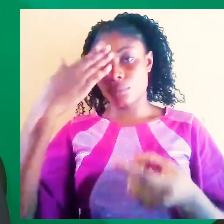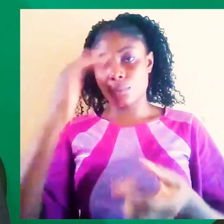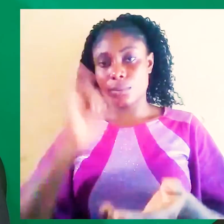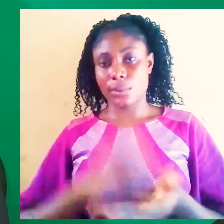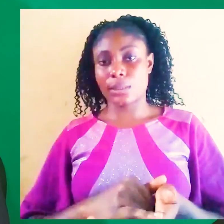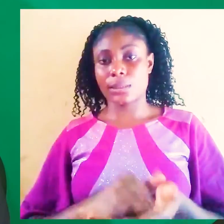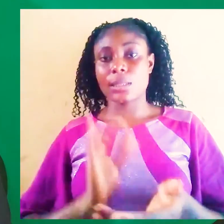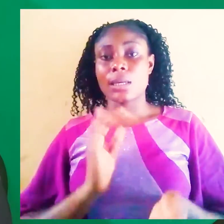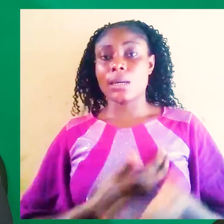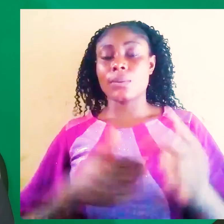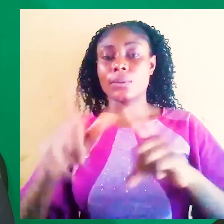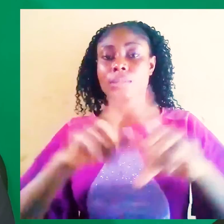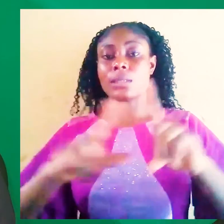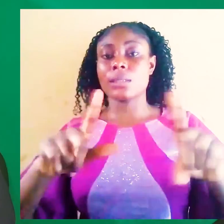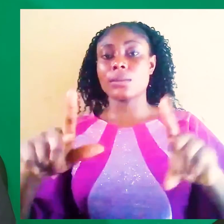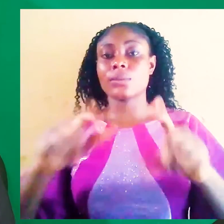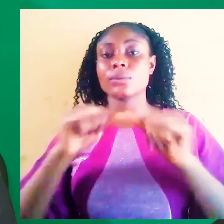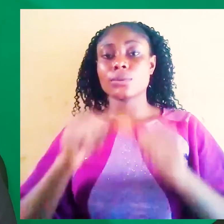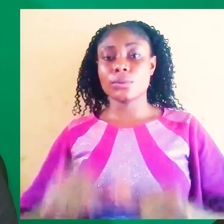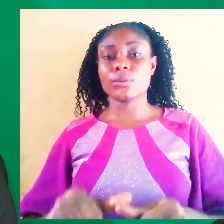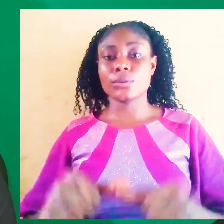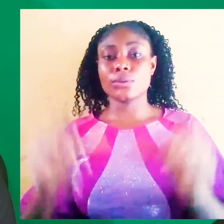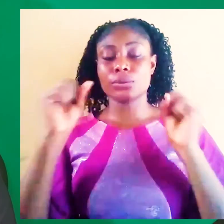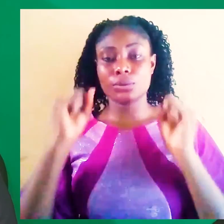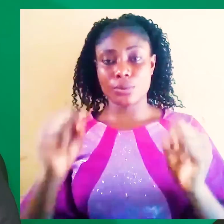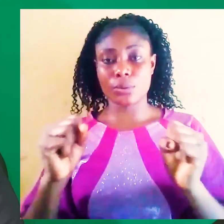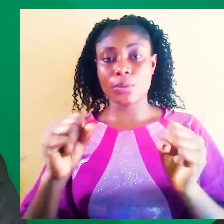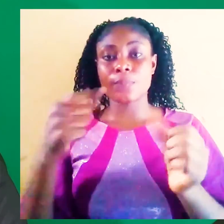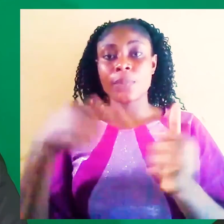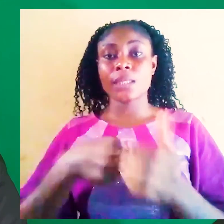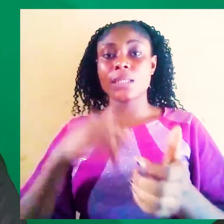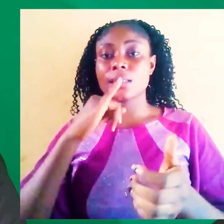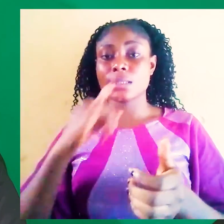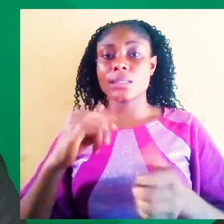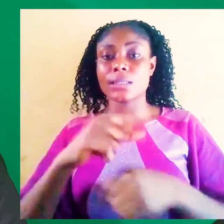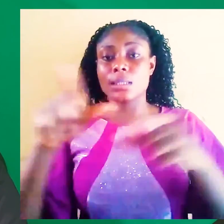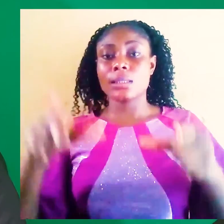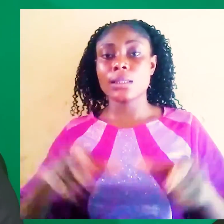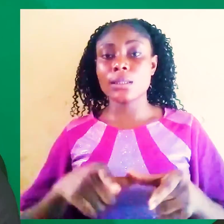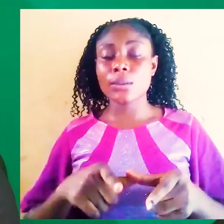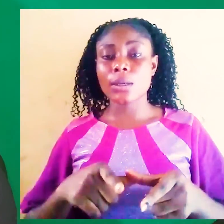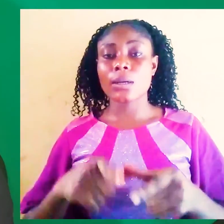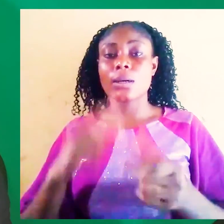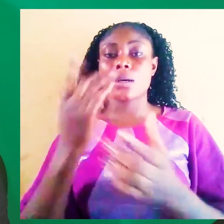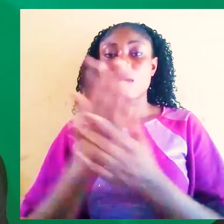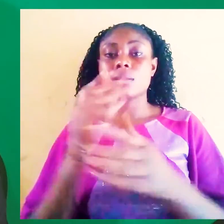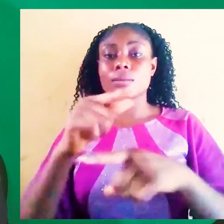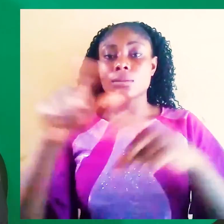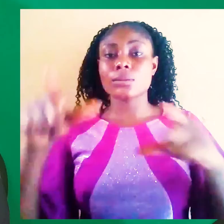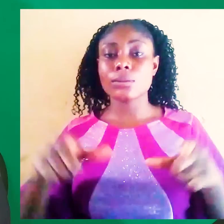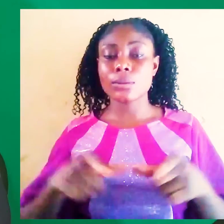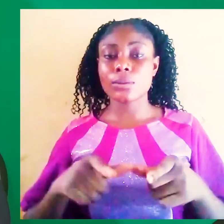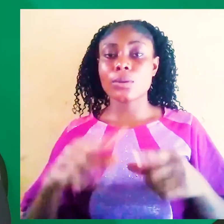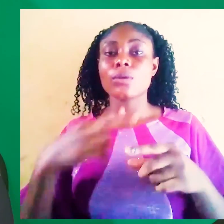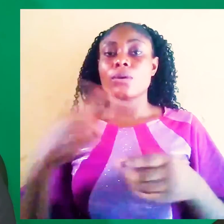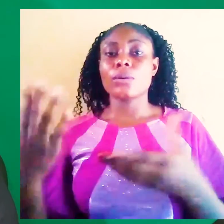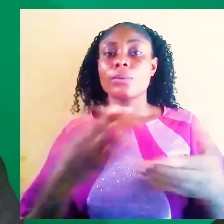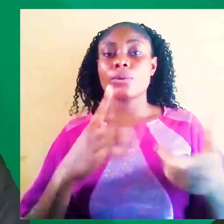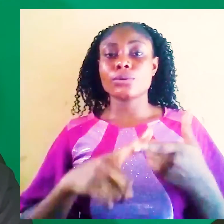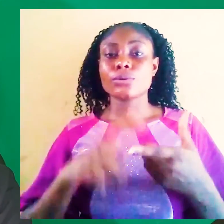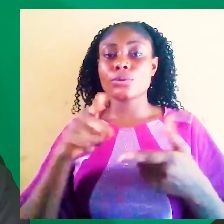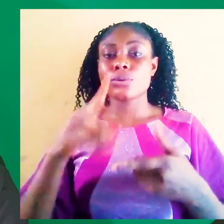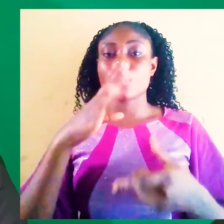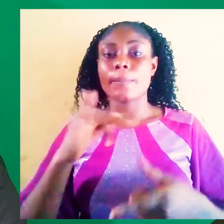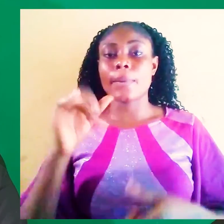important that we know that our sign languages remain resilient. And this is the Indigenous Hands,